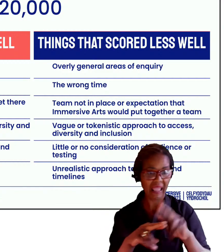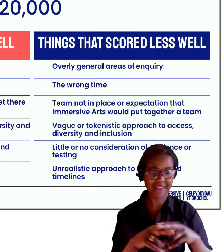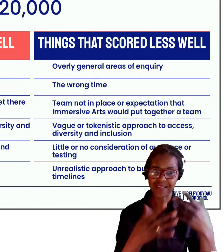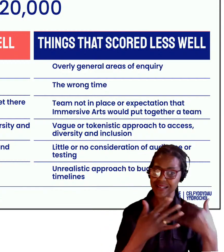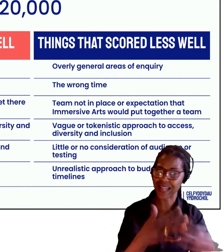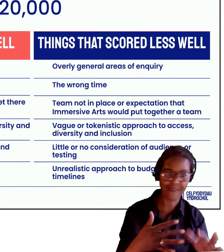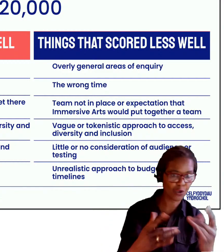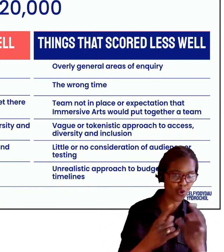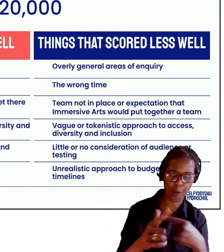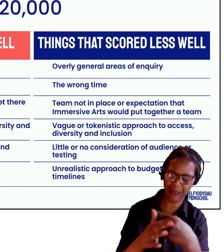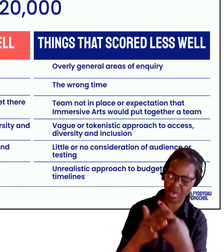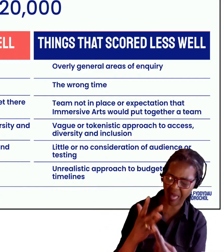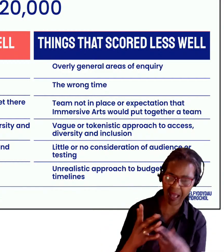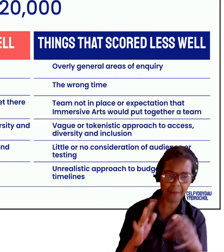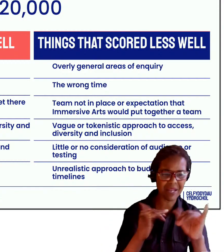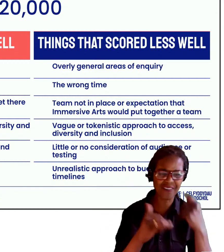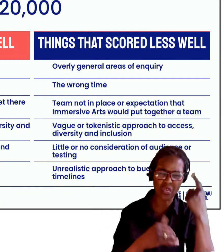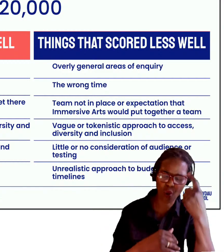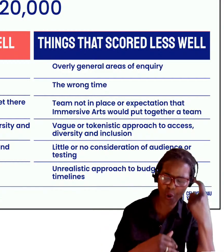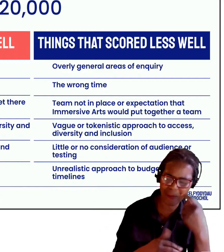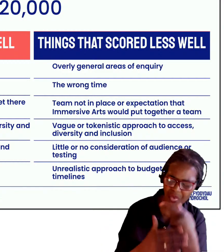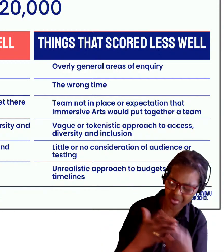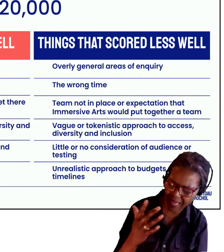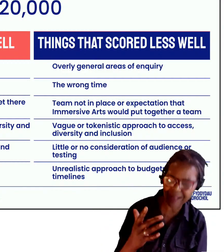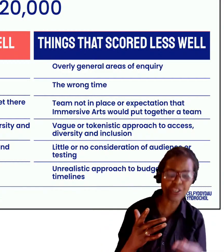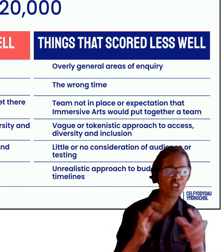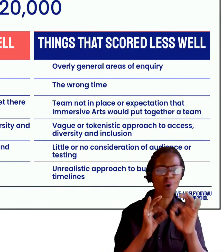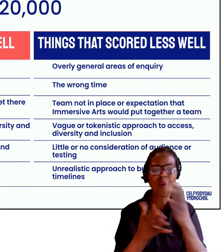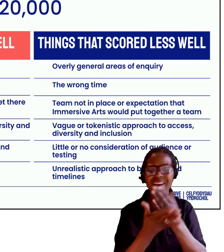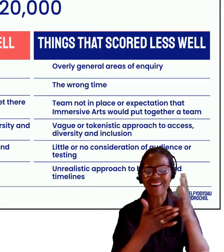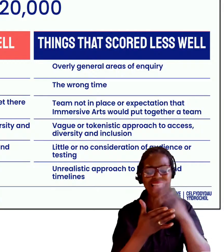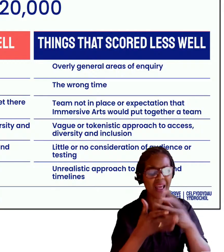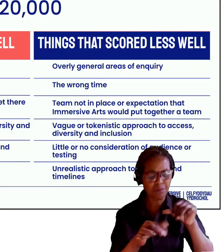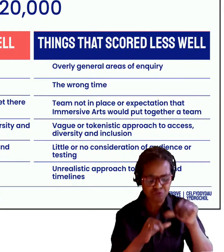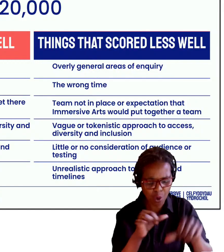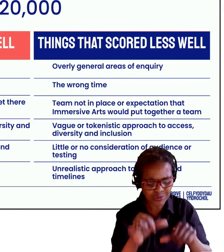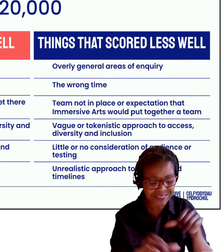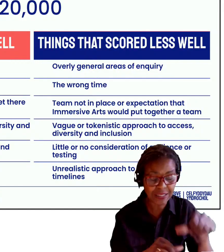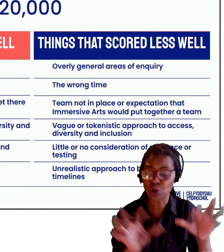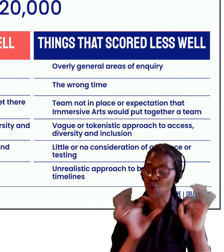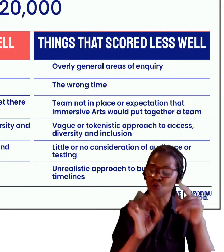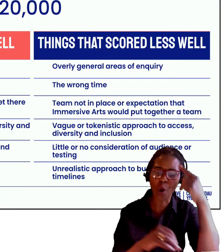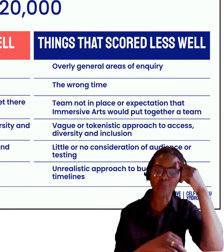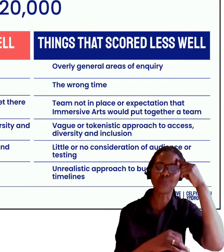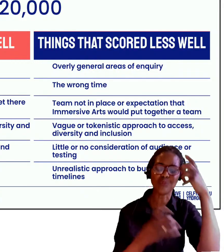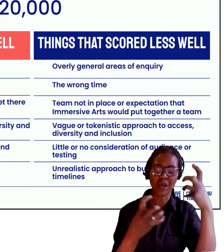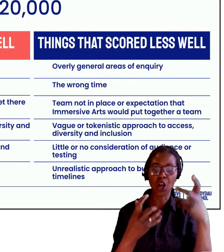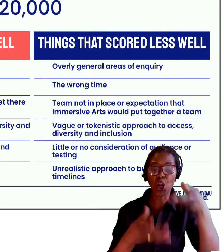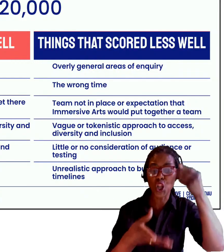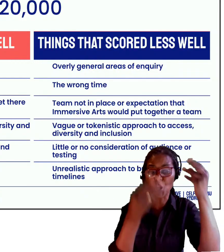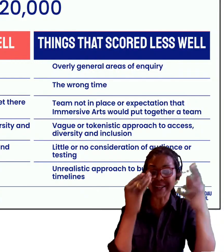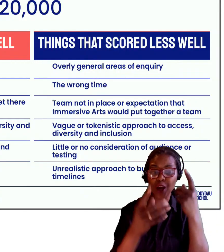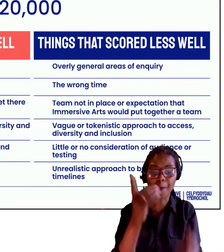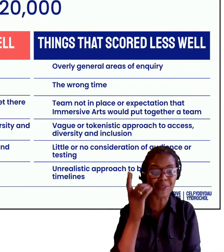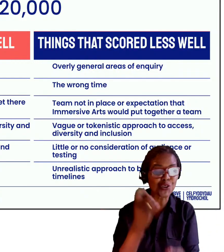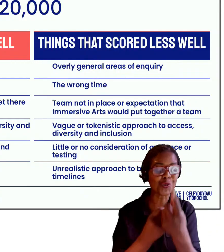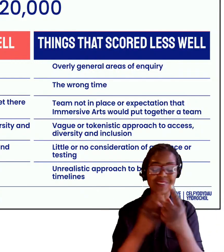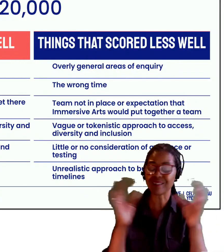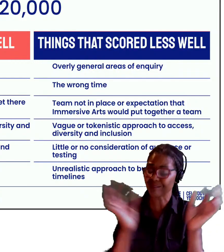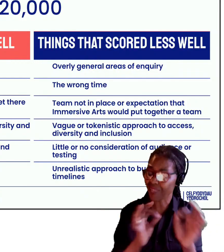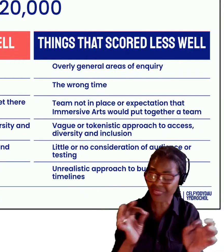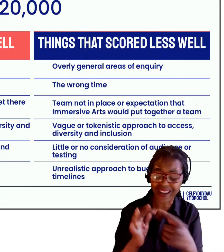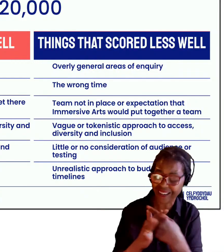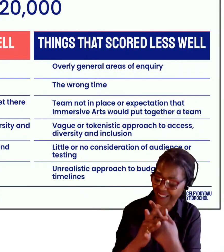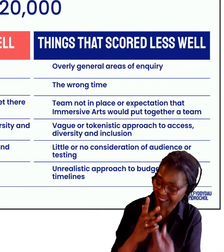wasn't considered or referenced, with no clear process or no sense of how it would provide learning opportunities for the applicants,